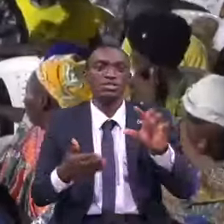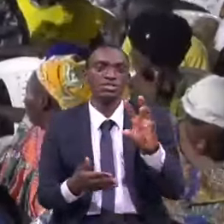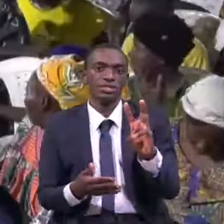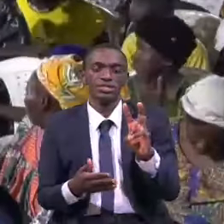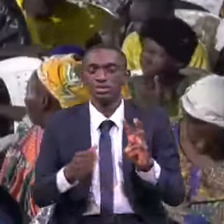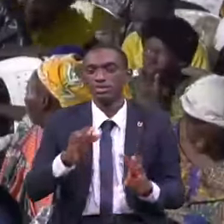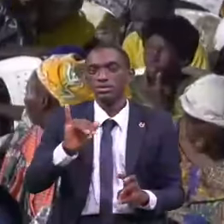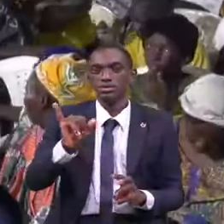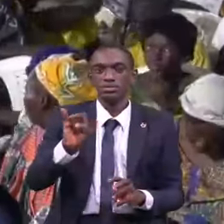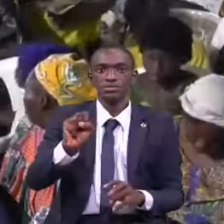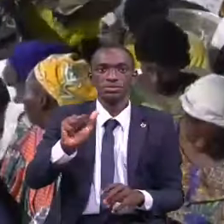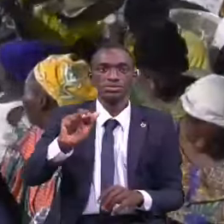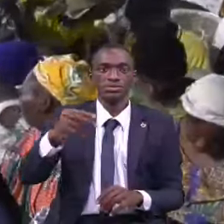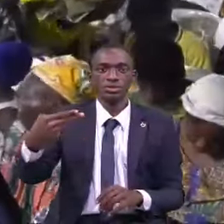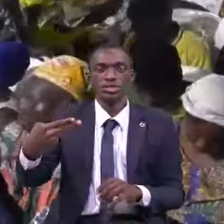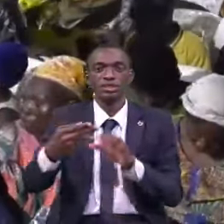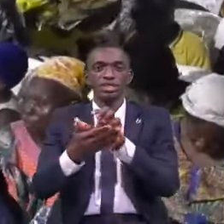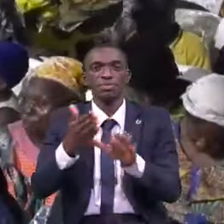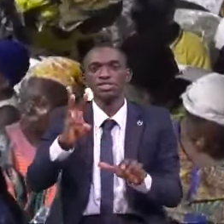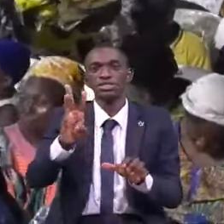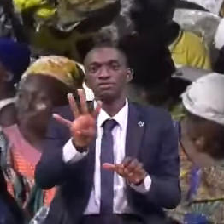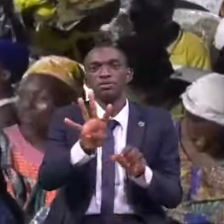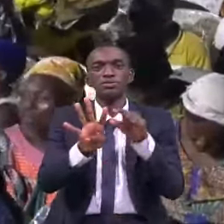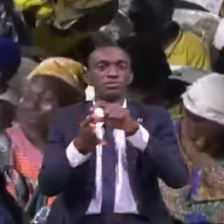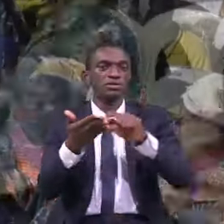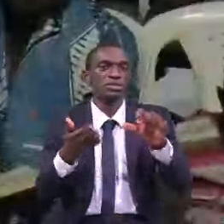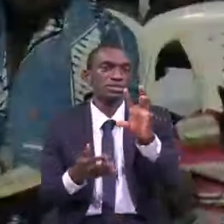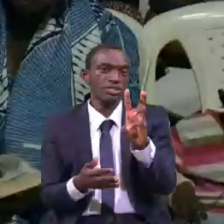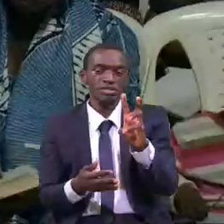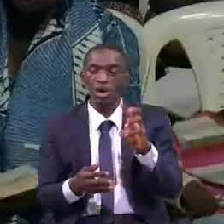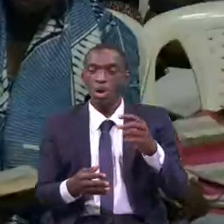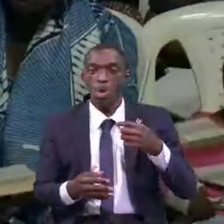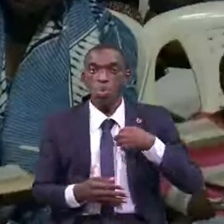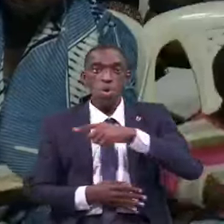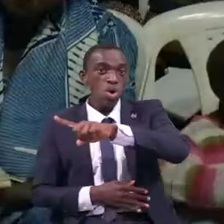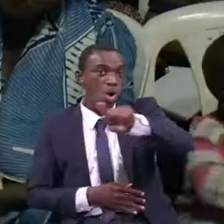But we all as an unclean thing.